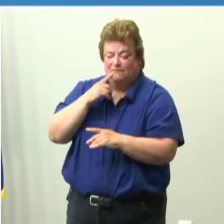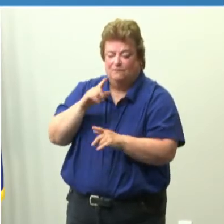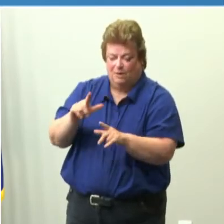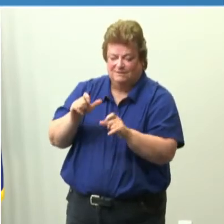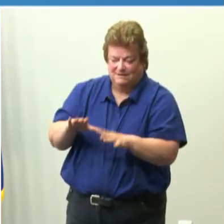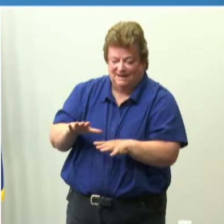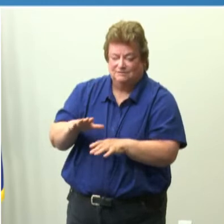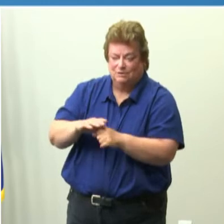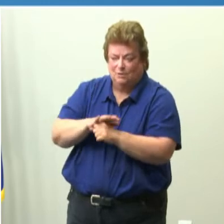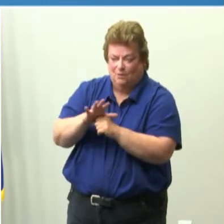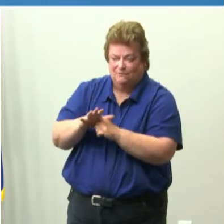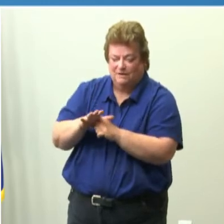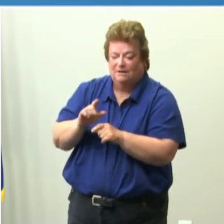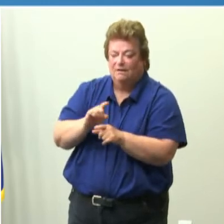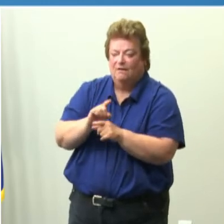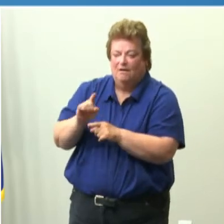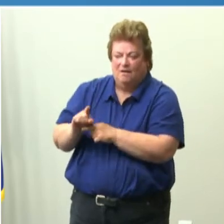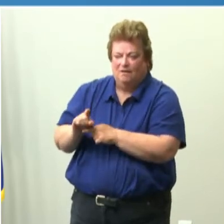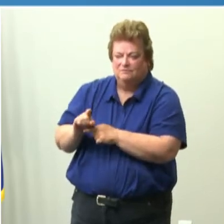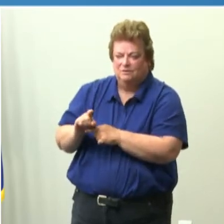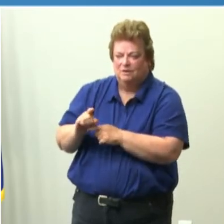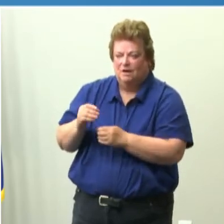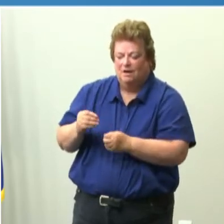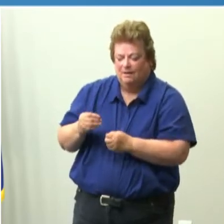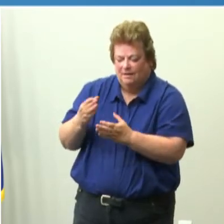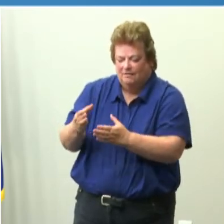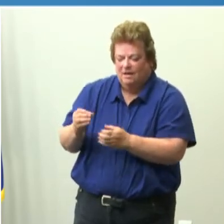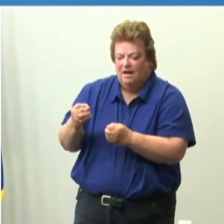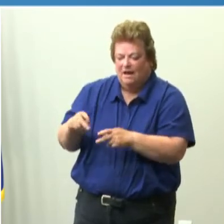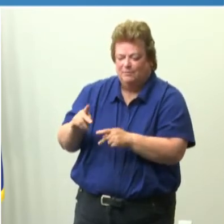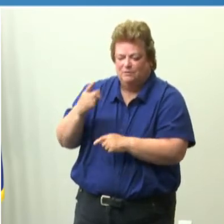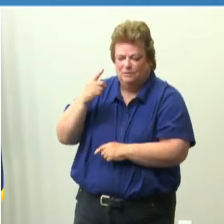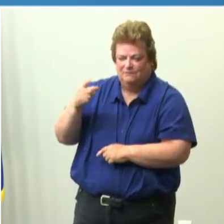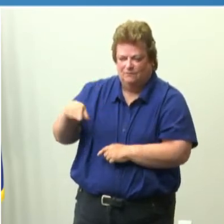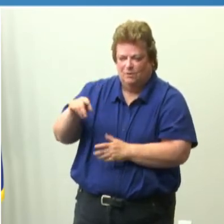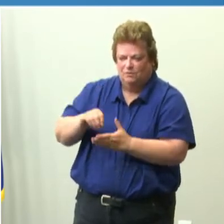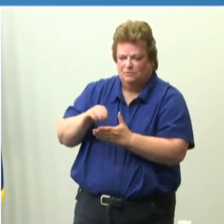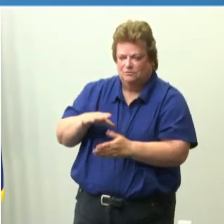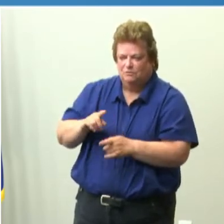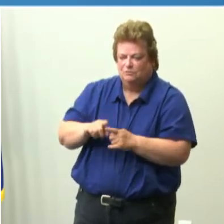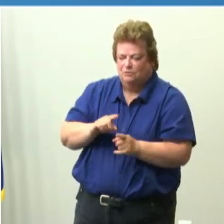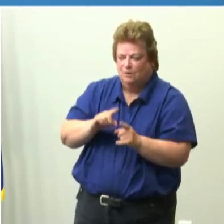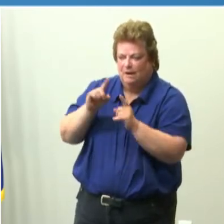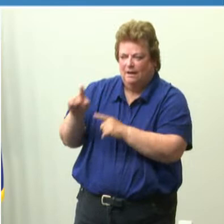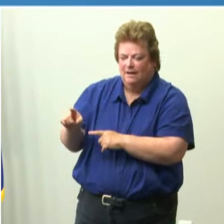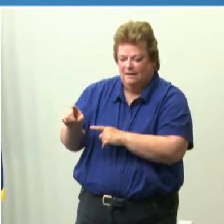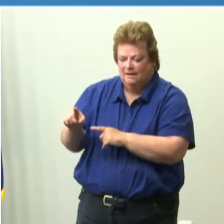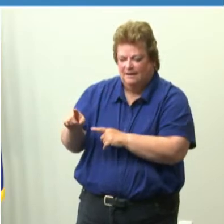COVID, and they're also offering an opportunity for students to attend